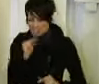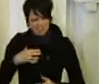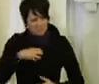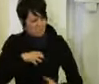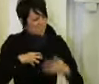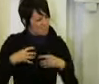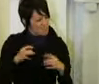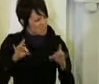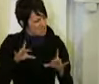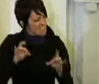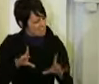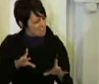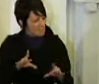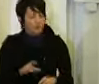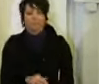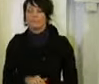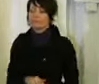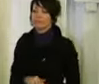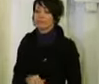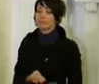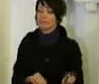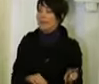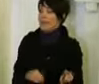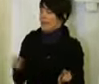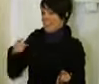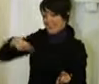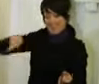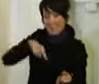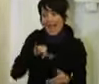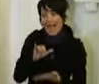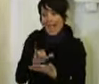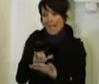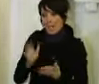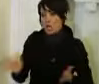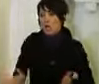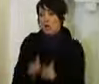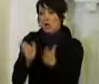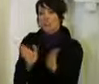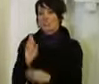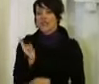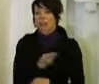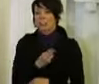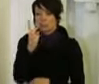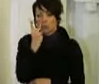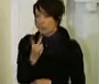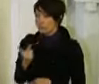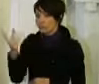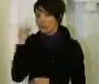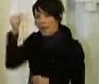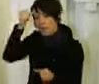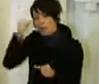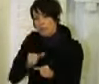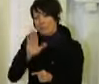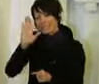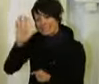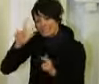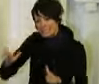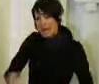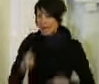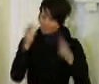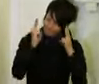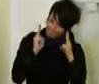and hatred, and encourages us this morning as we remember his life and salute him for